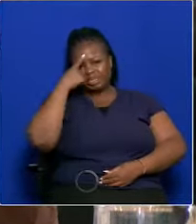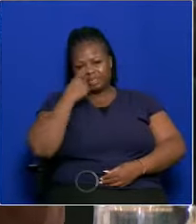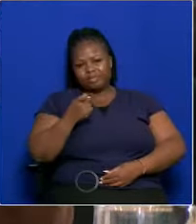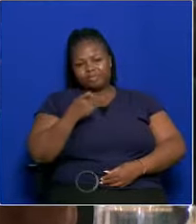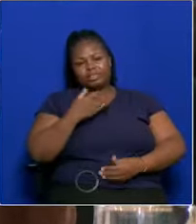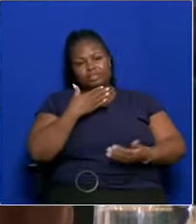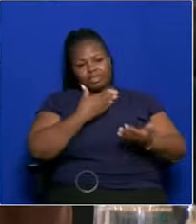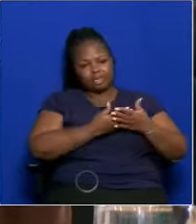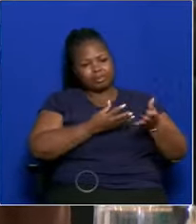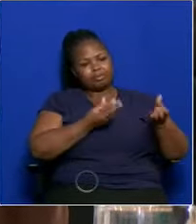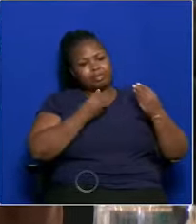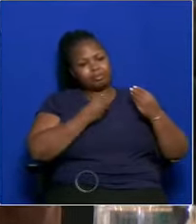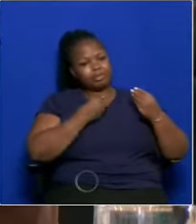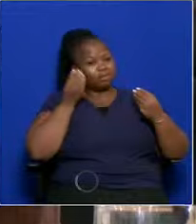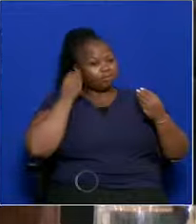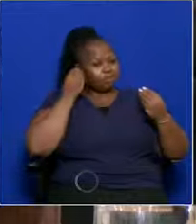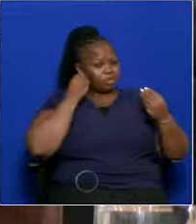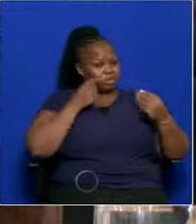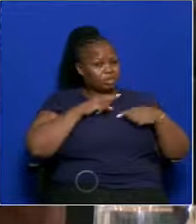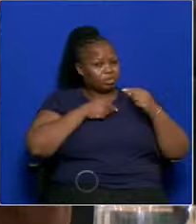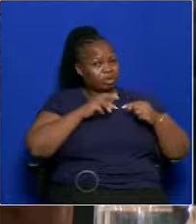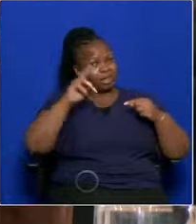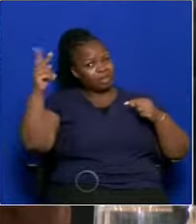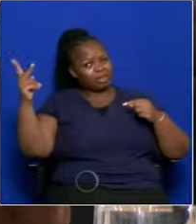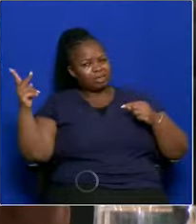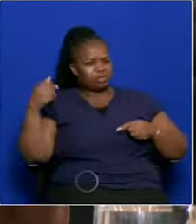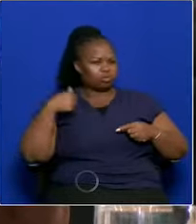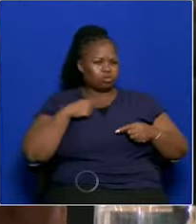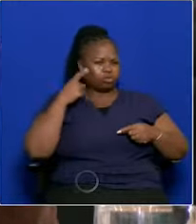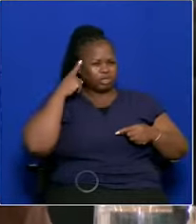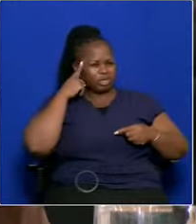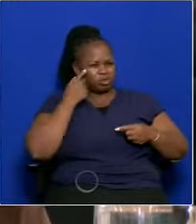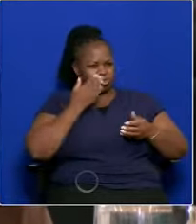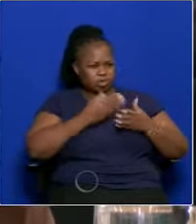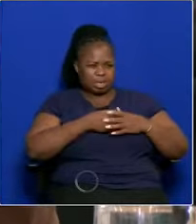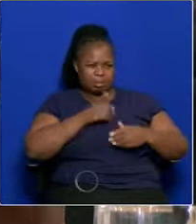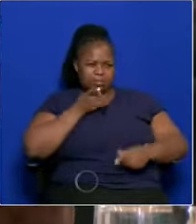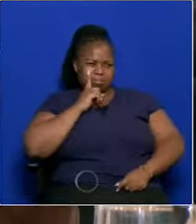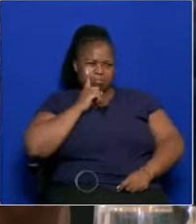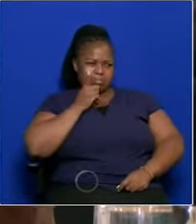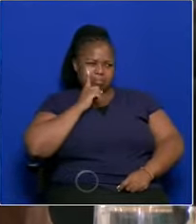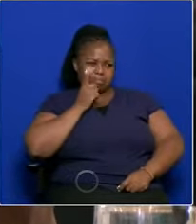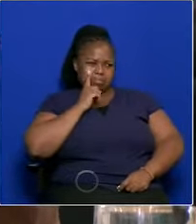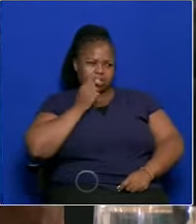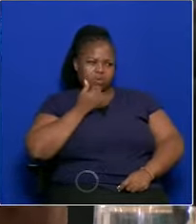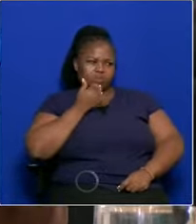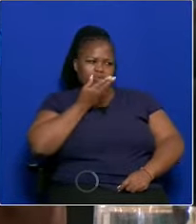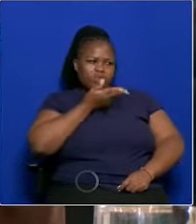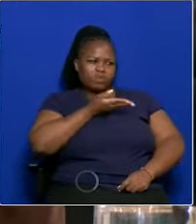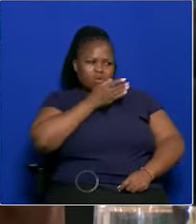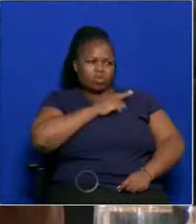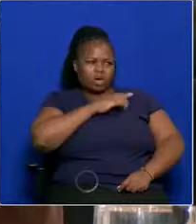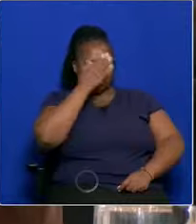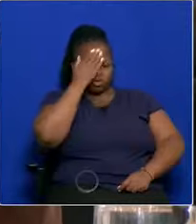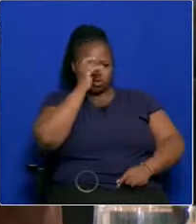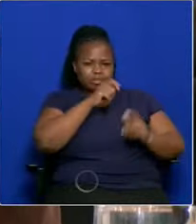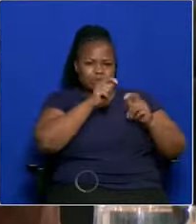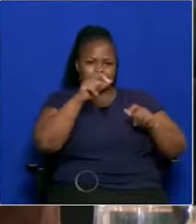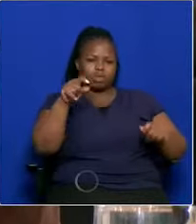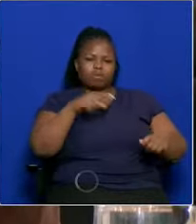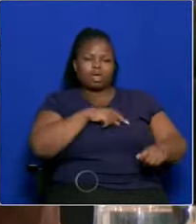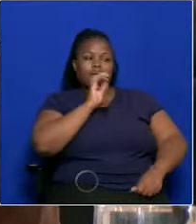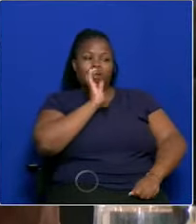Isn't that more reason to do a check on him, particularly because you are going to be seeking information from